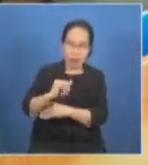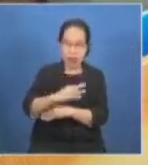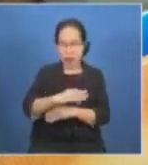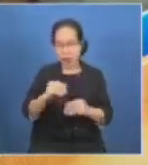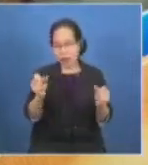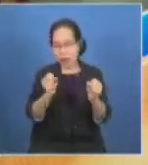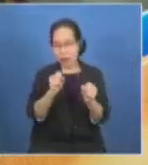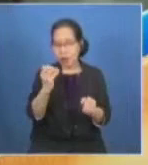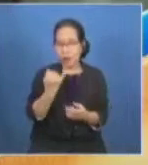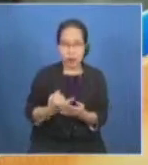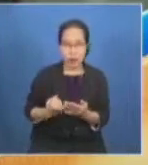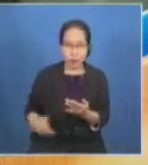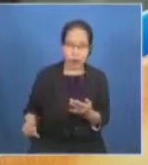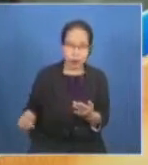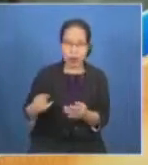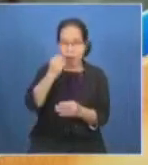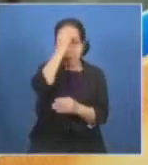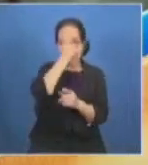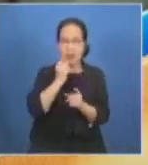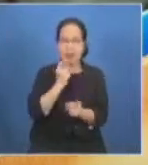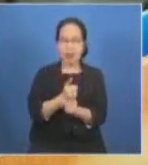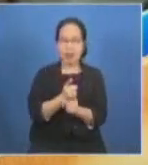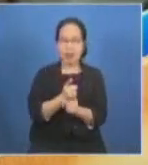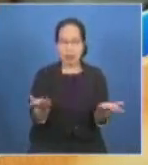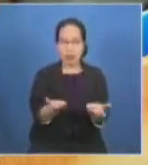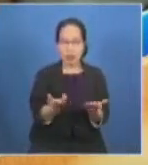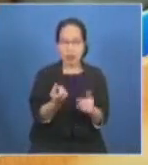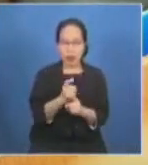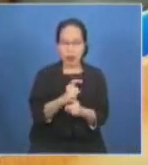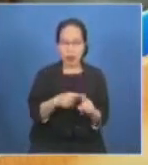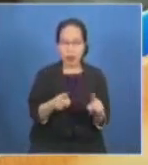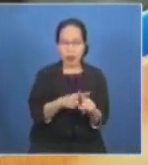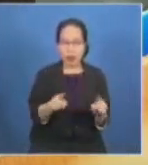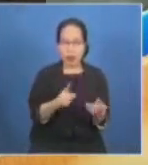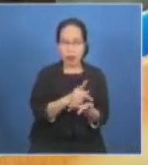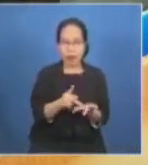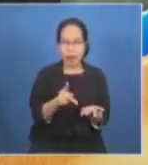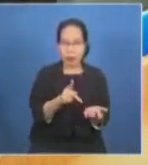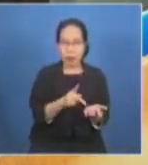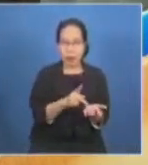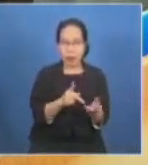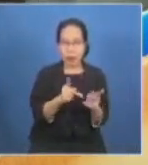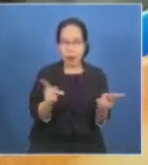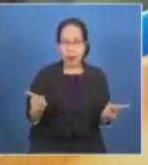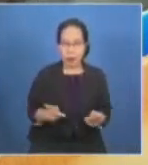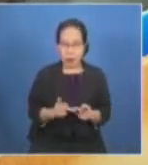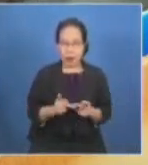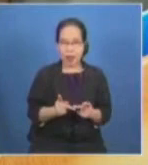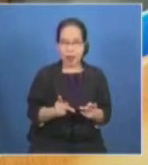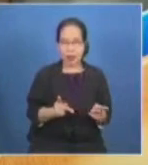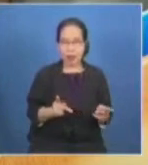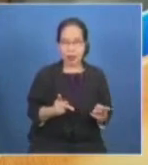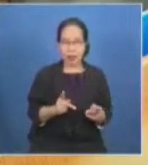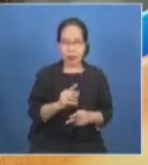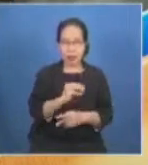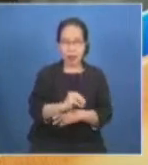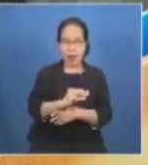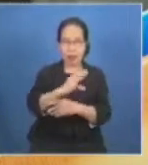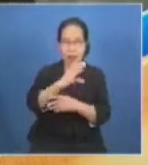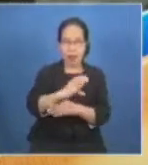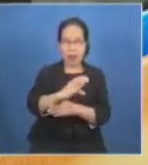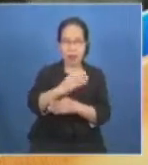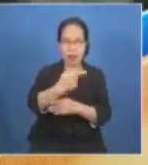MCGI are located in far places, our brethren in different places serve as instruments of